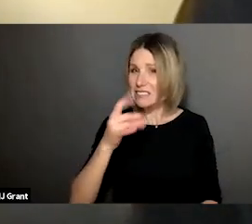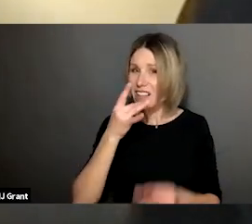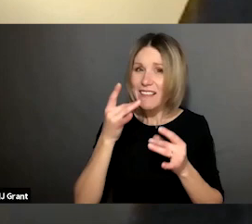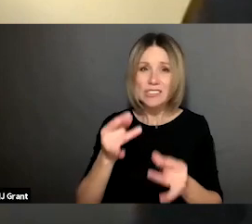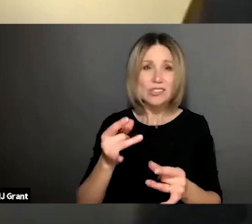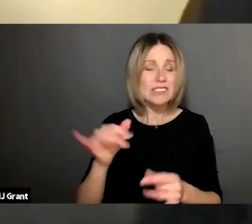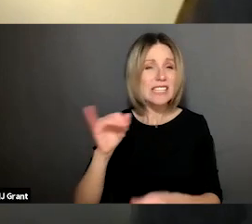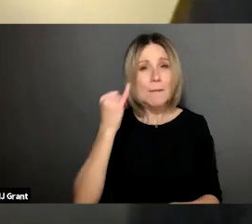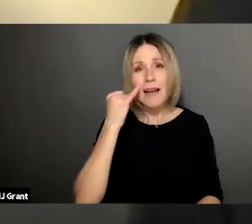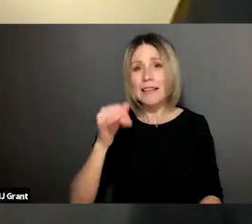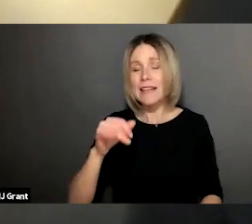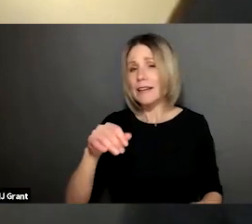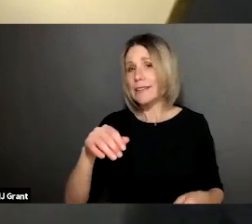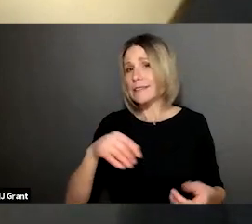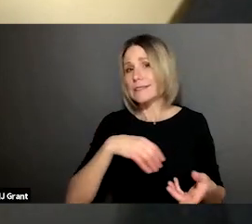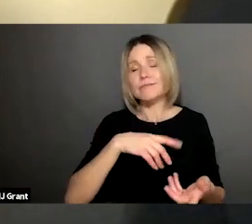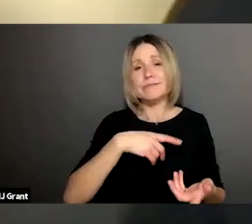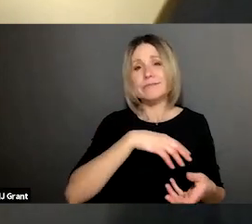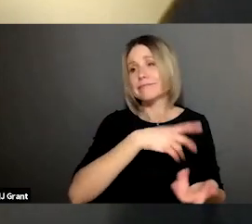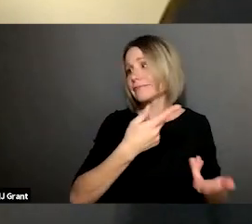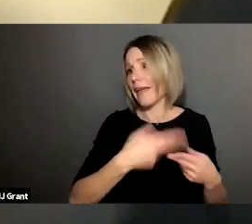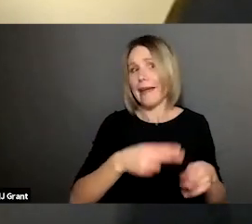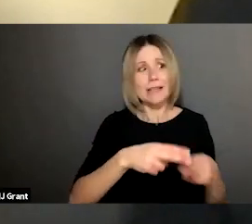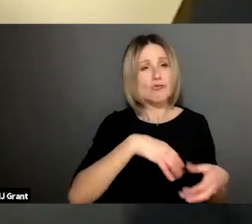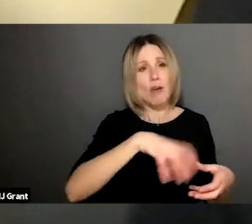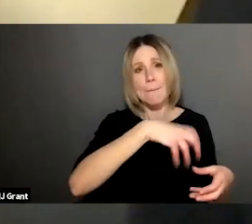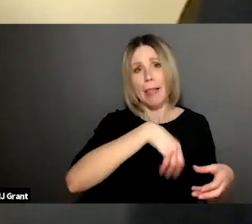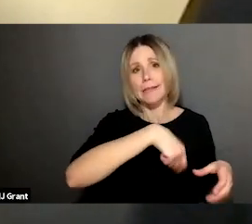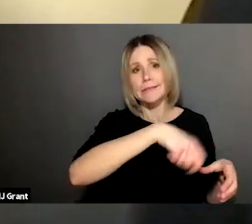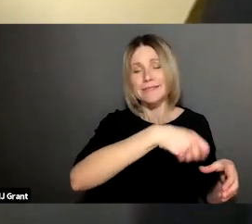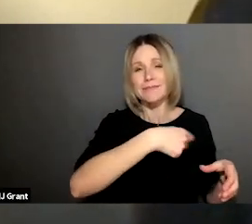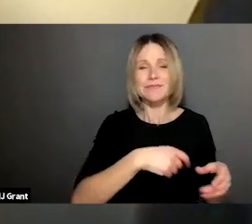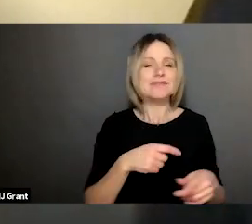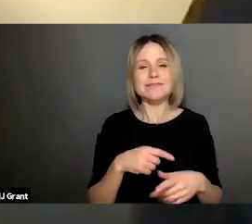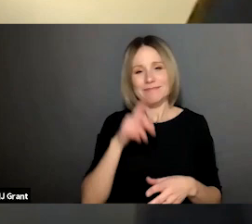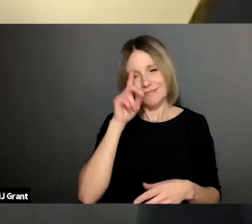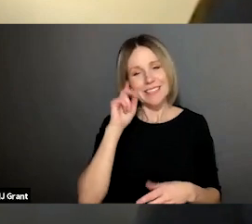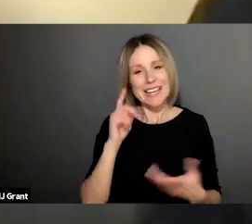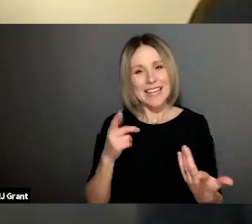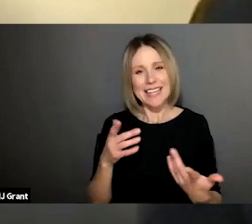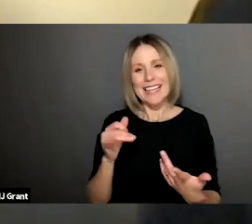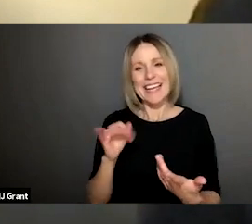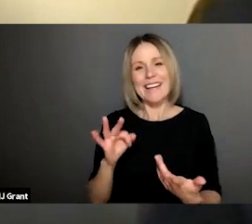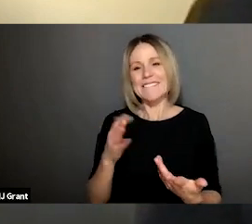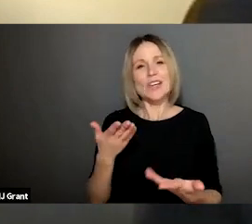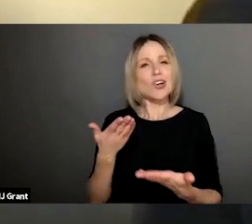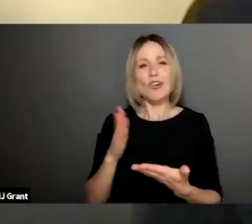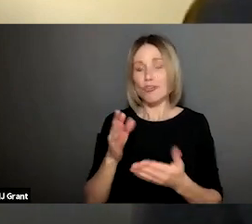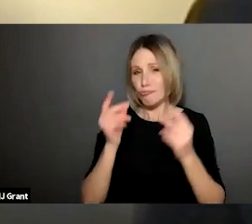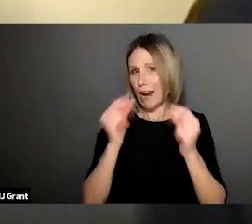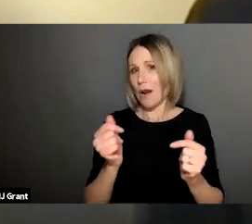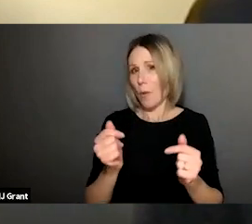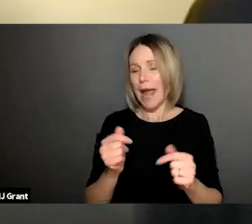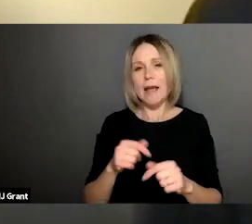frozen 30 seconds before it was deep fried, as I think this thing in St. Louis was. So yeah, there are no foods that I just say